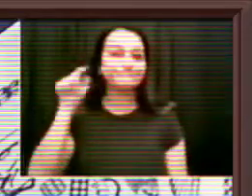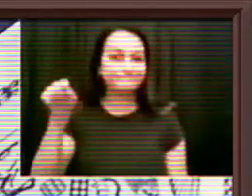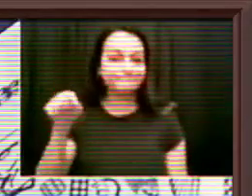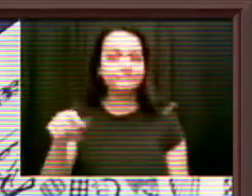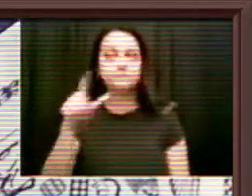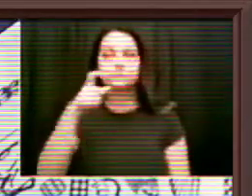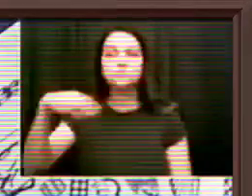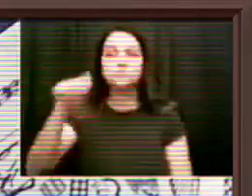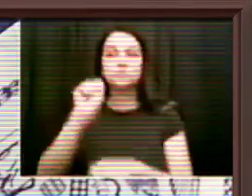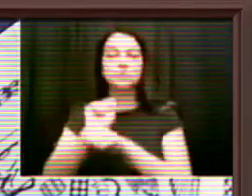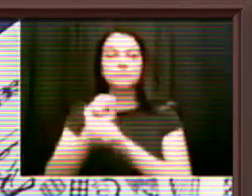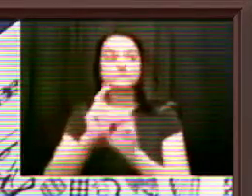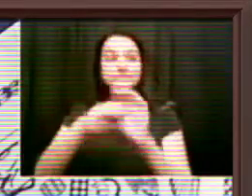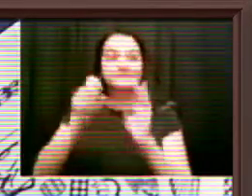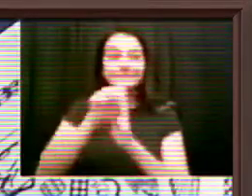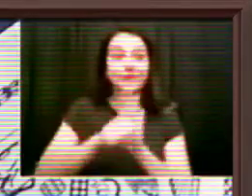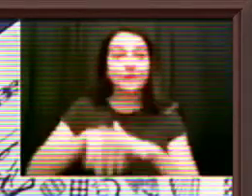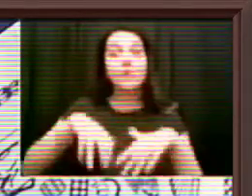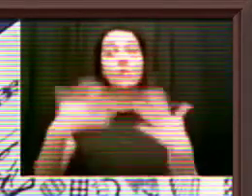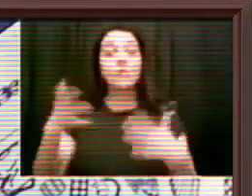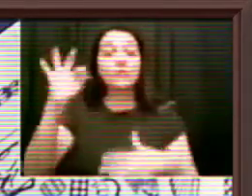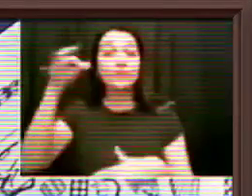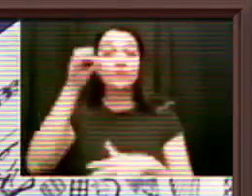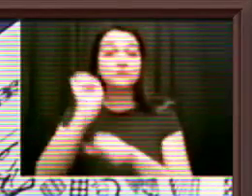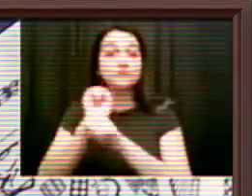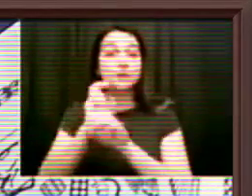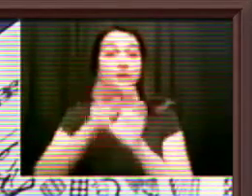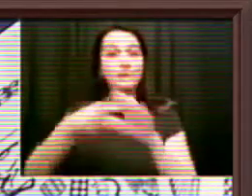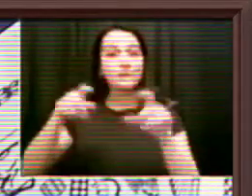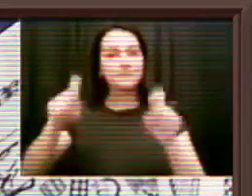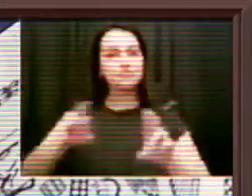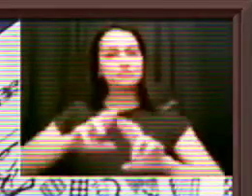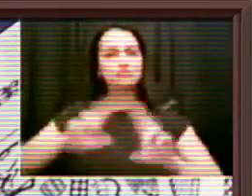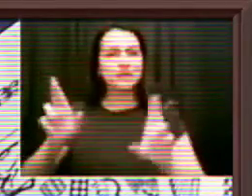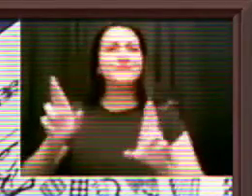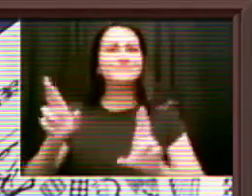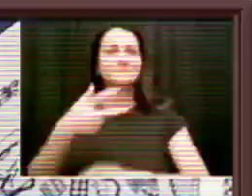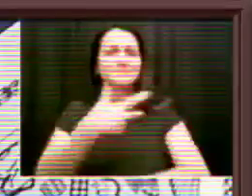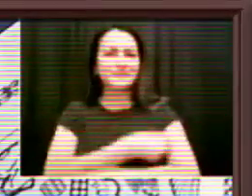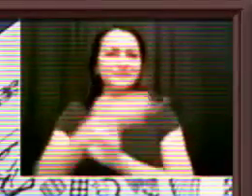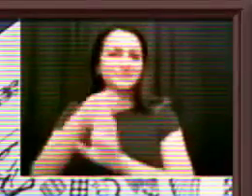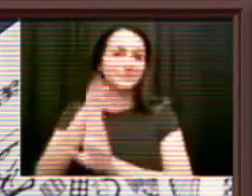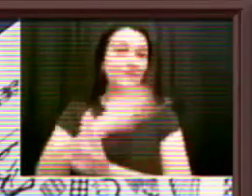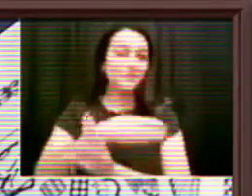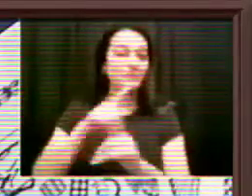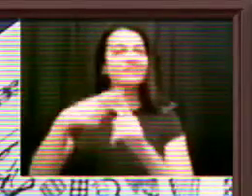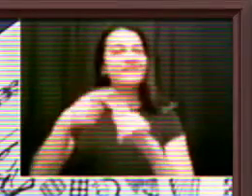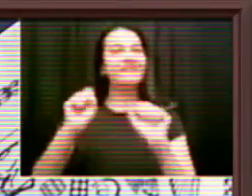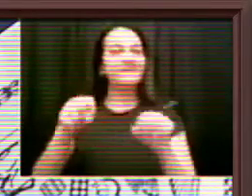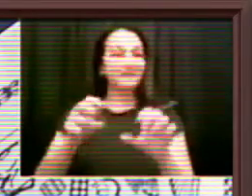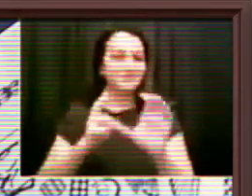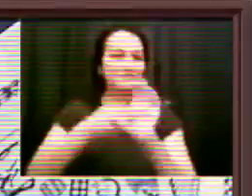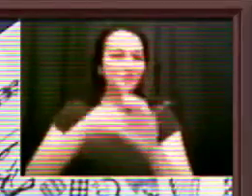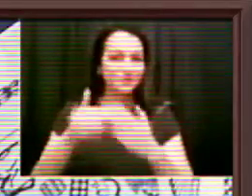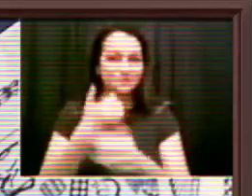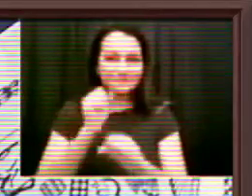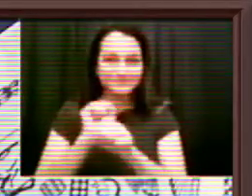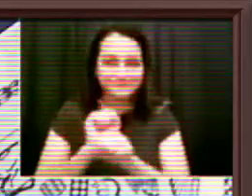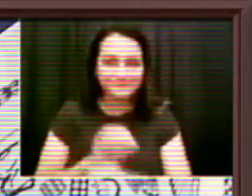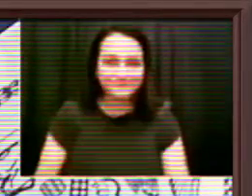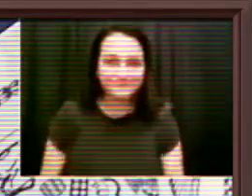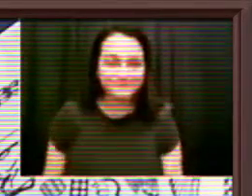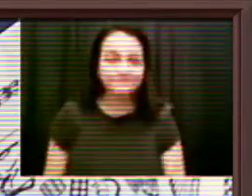not harming anybody. You're not harming anybody else by not putting on a seatbelt. That's your decision. And